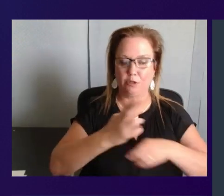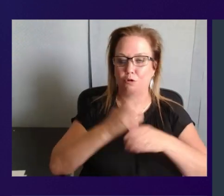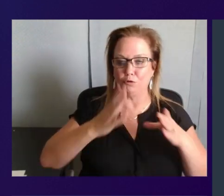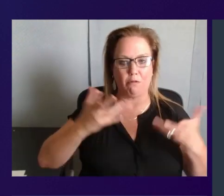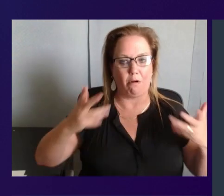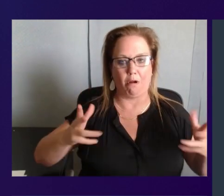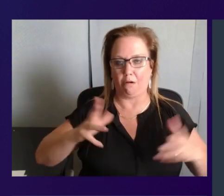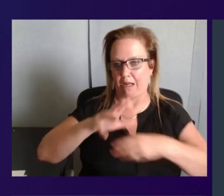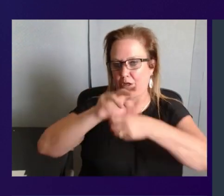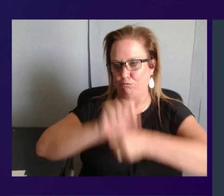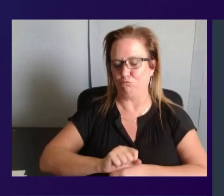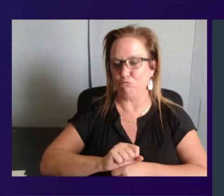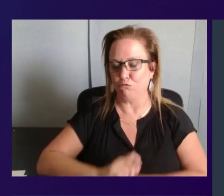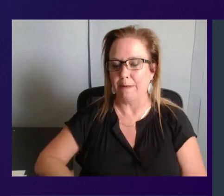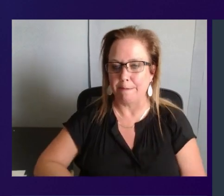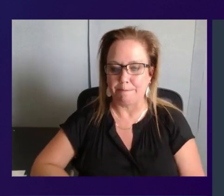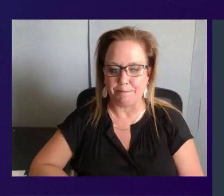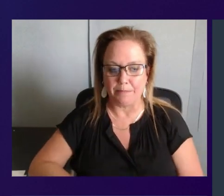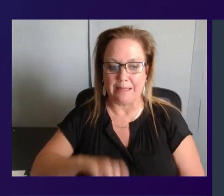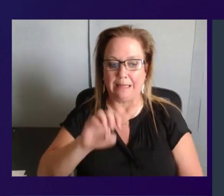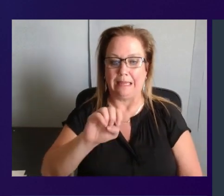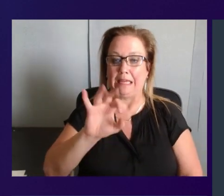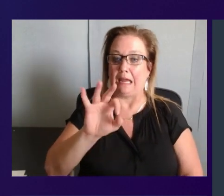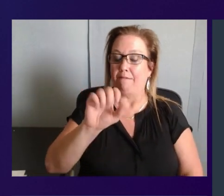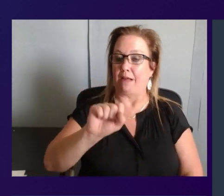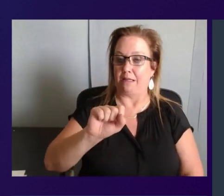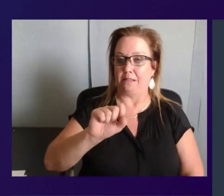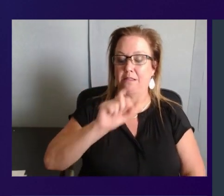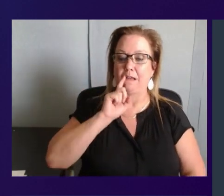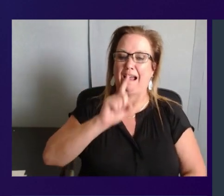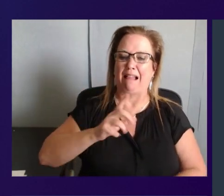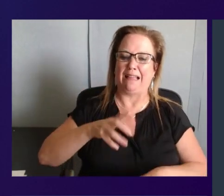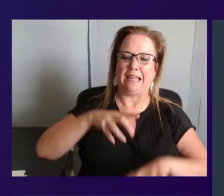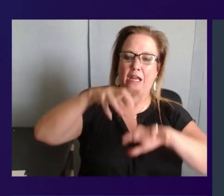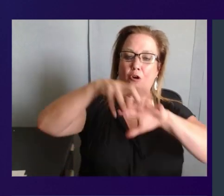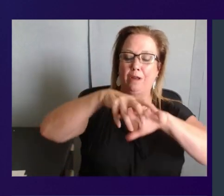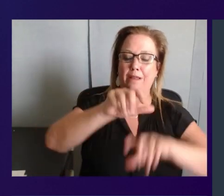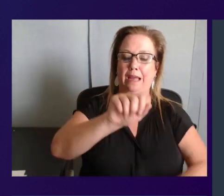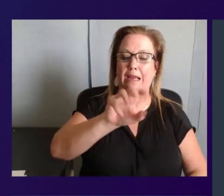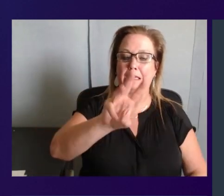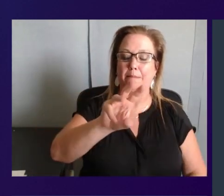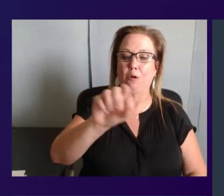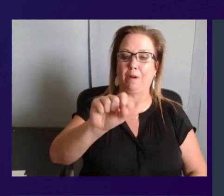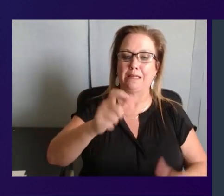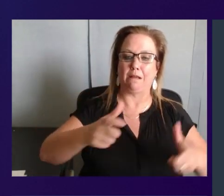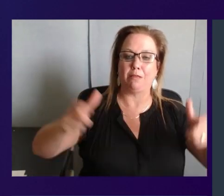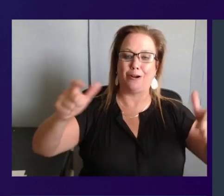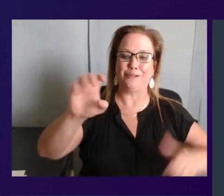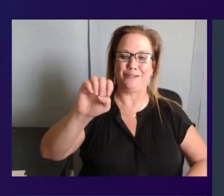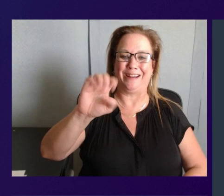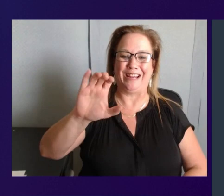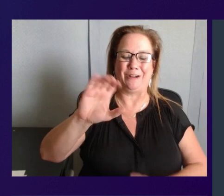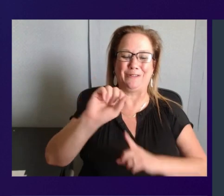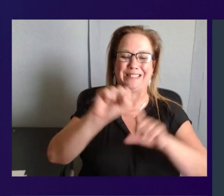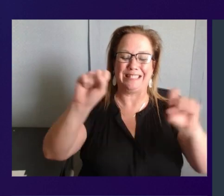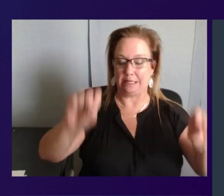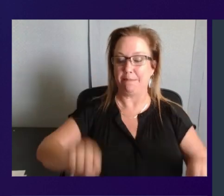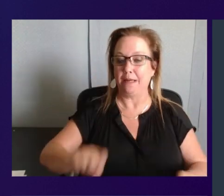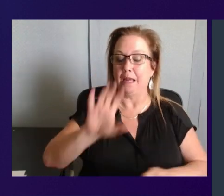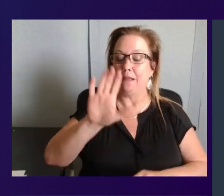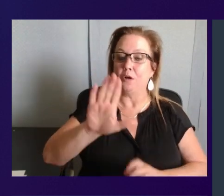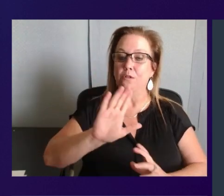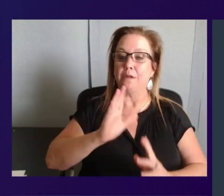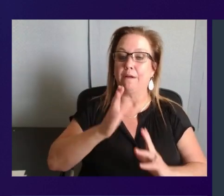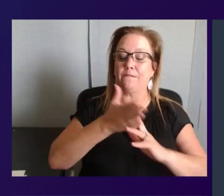already accustomed to. EFS is highly integrated into the AWS larger ecosystem, and those file systems can be